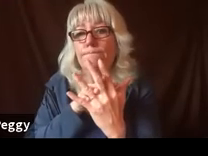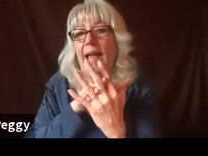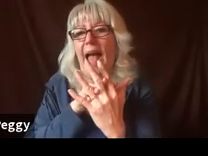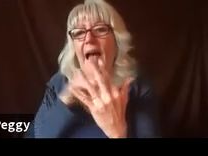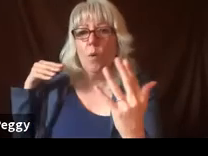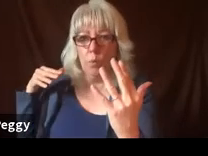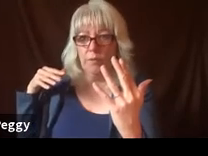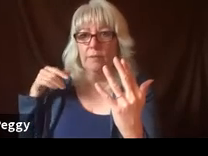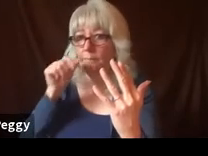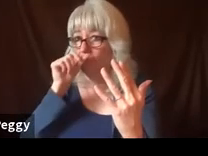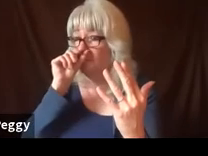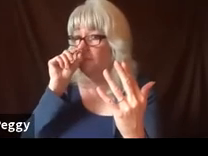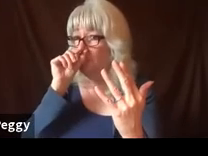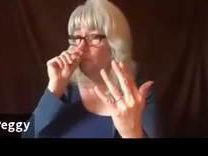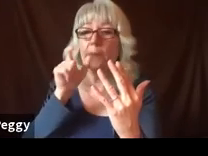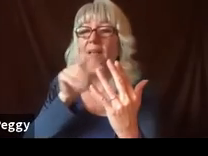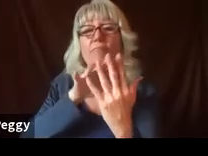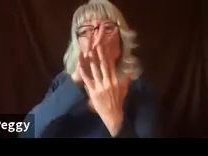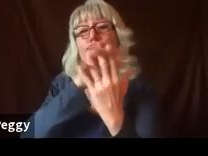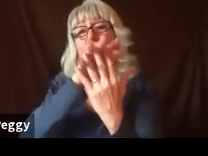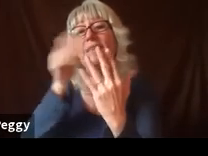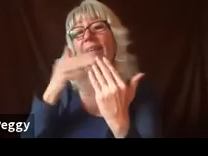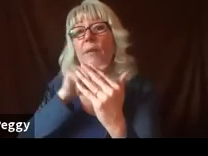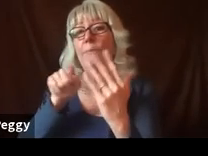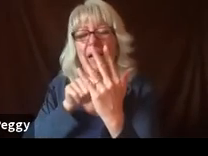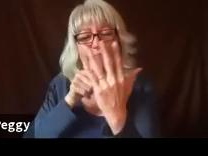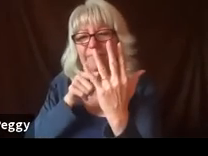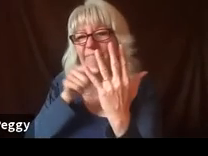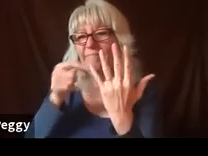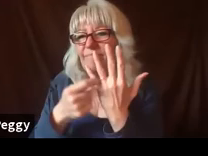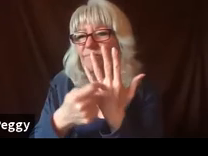out all the way down at the bottom. If you don't do that,